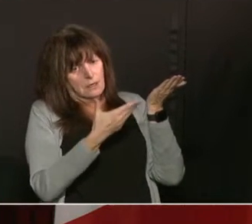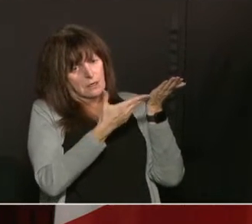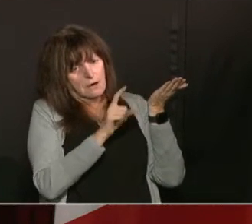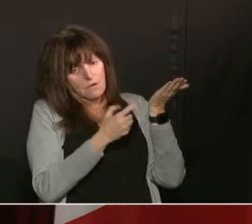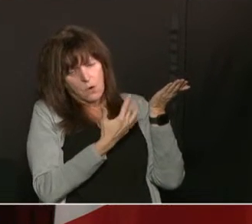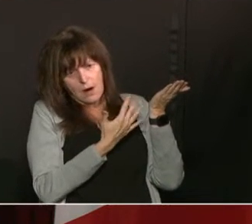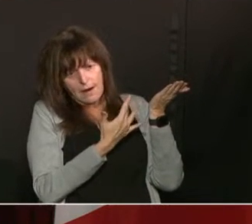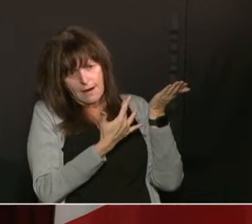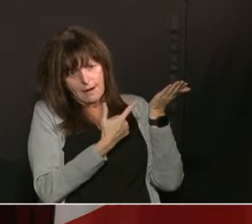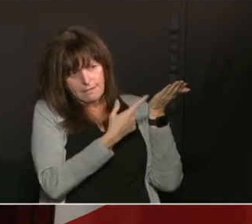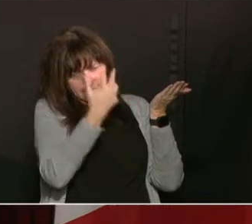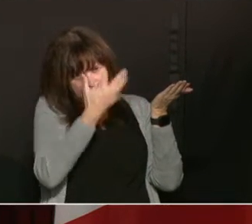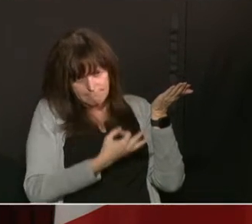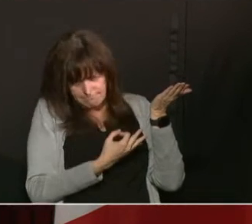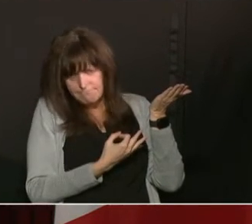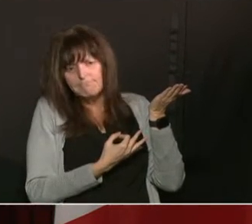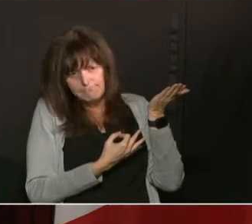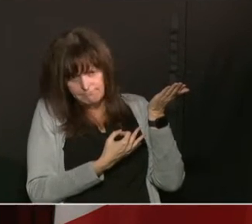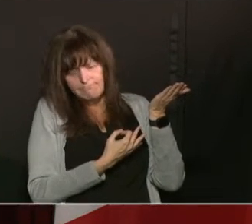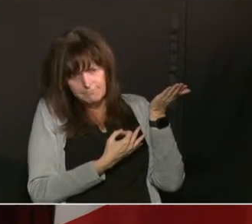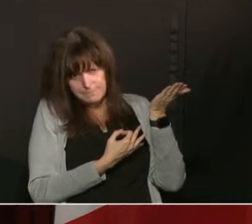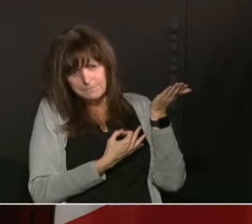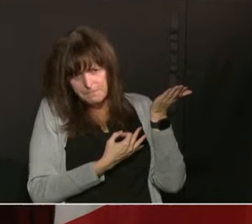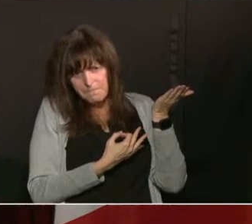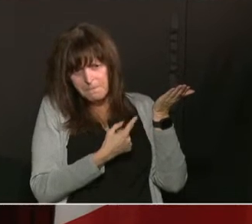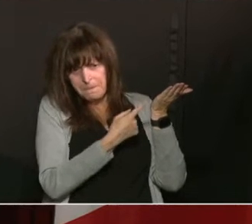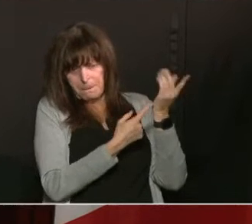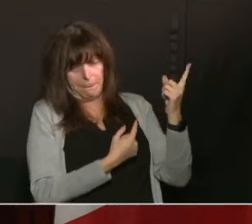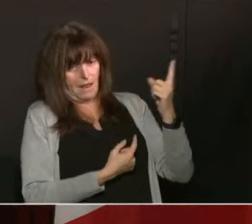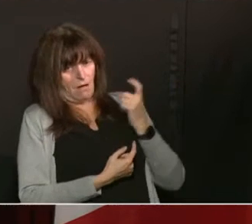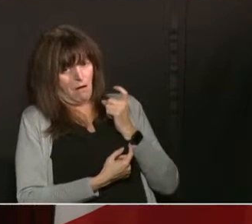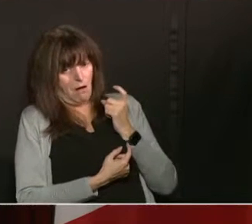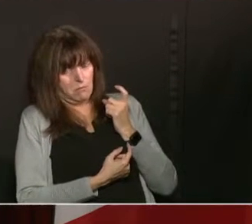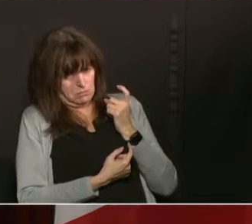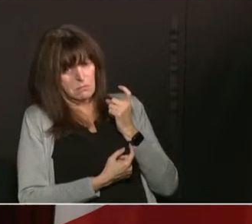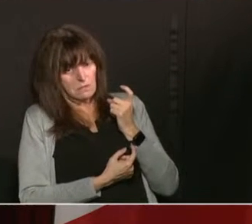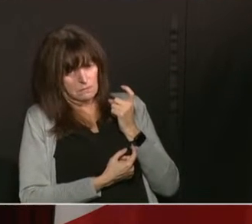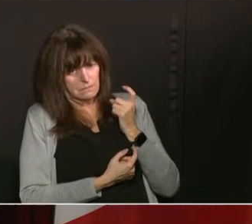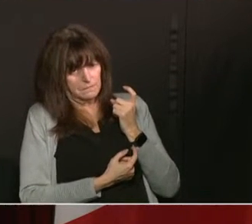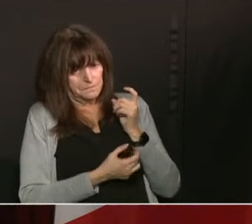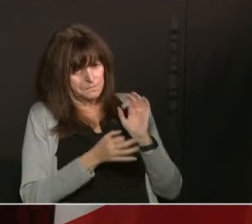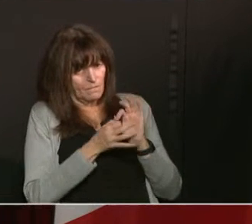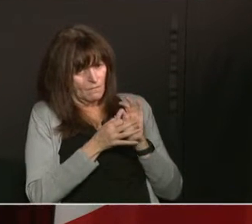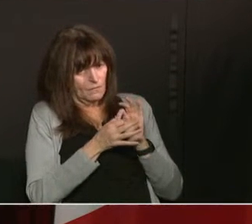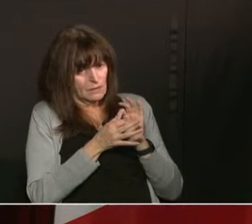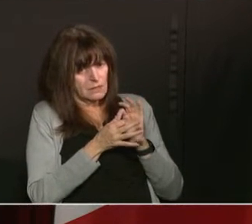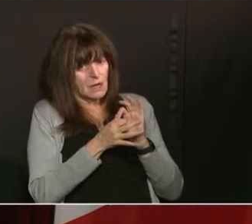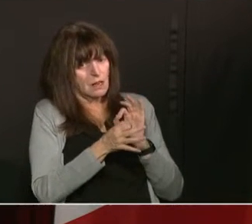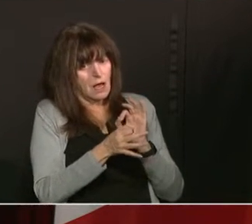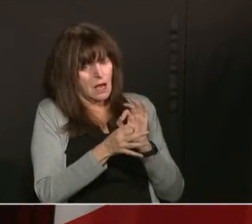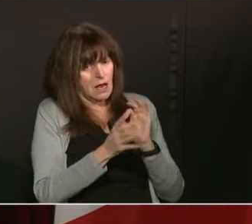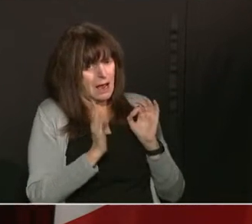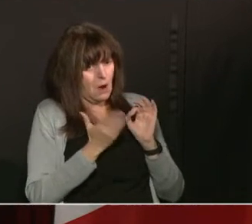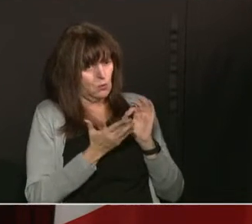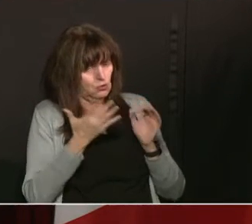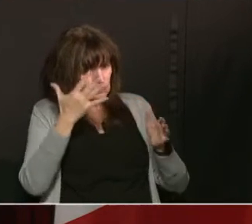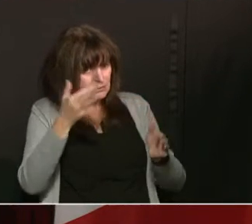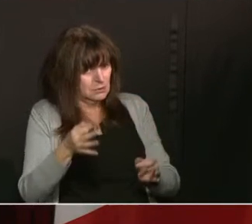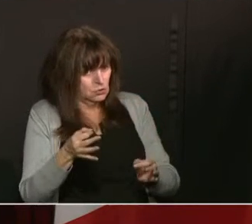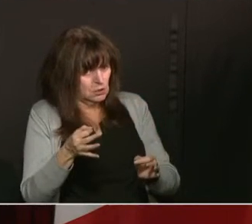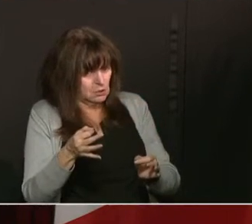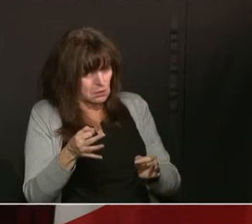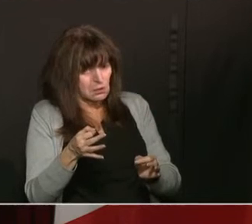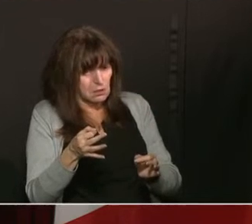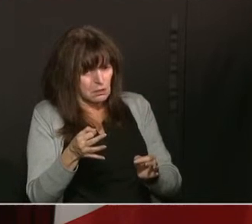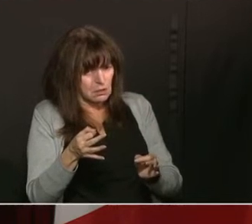whether we should delay, and at present with the experts that I've consulted, they don't see a reason to do that at present